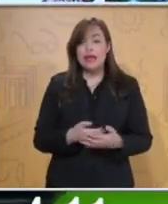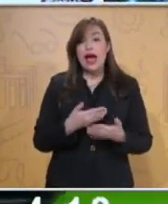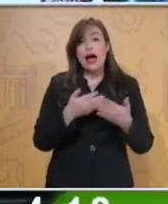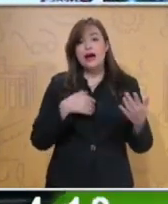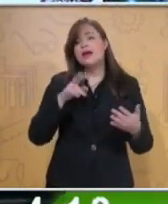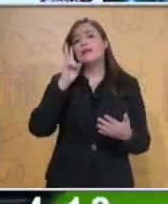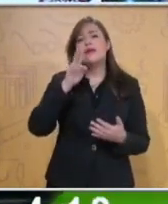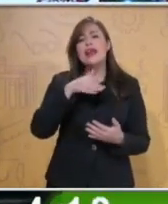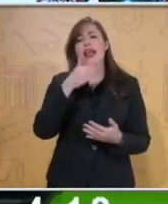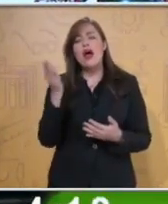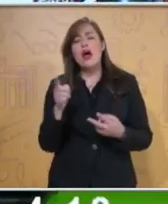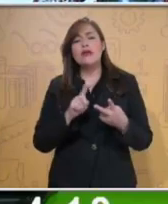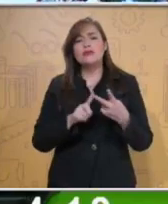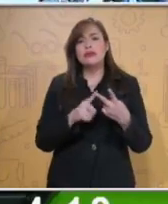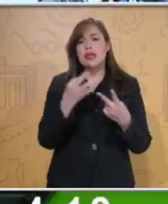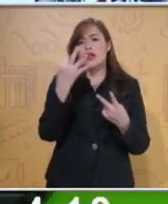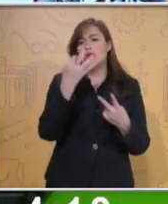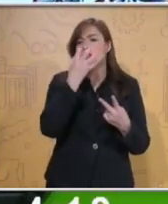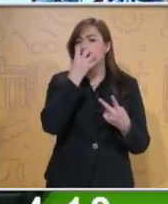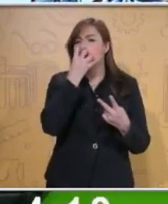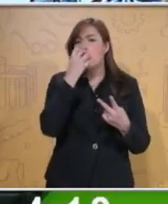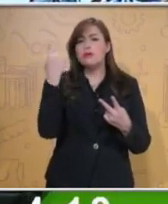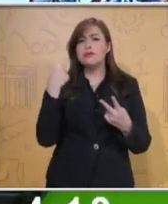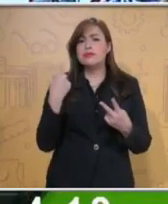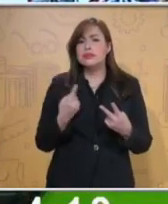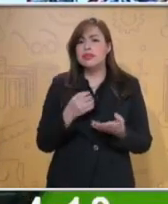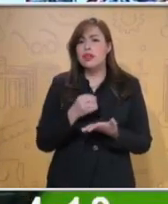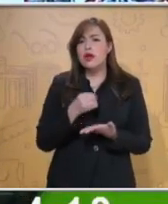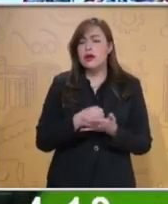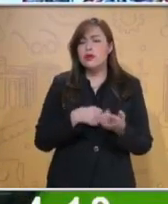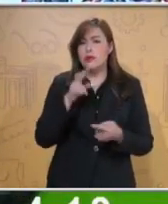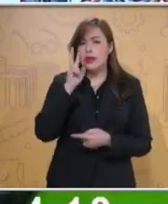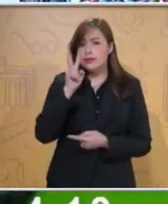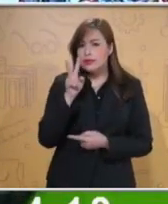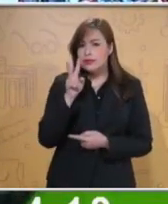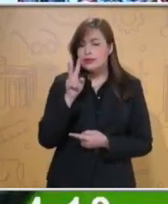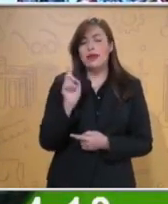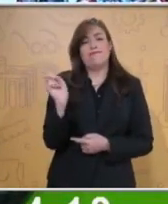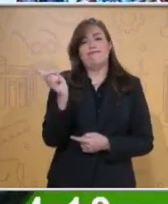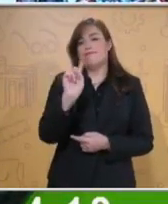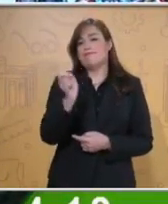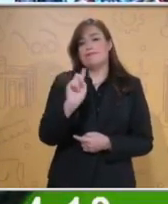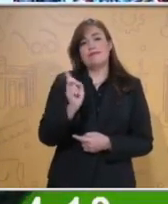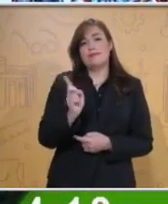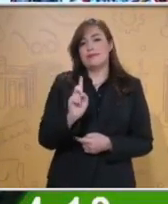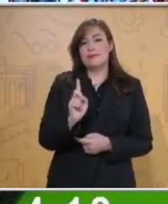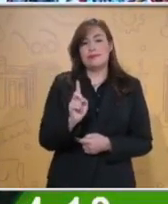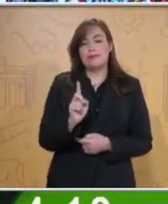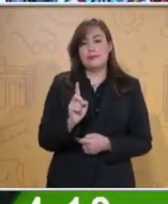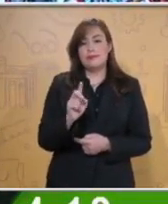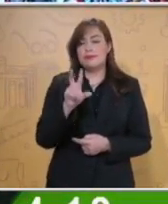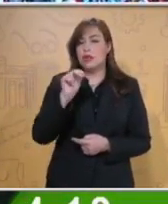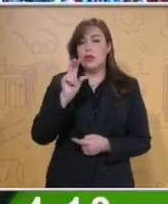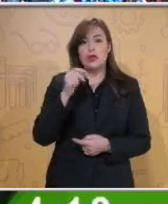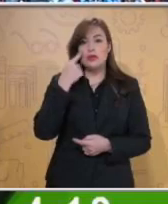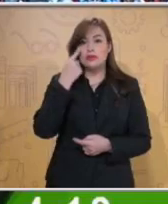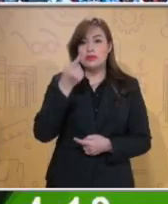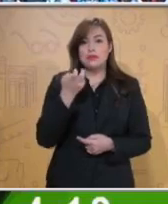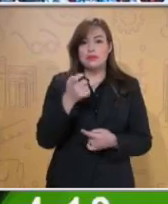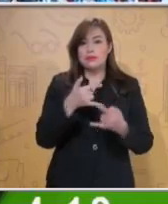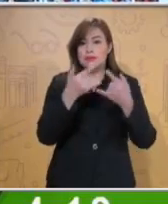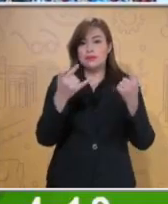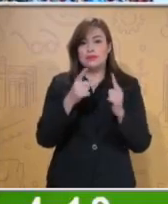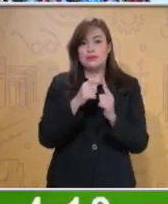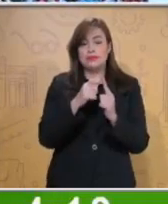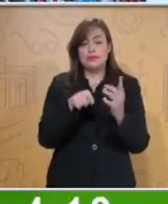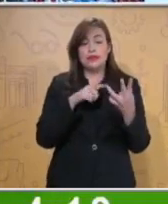Bears, do you think it belongs to a comic strip? No, it doesn't. It belongs a classic tale. The next